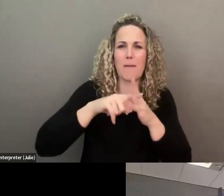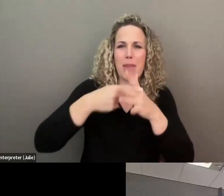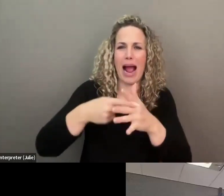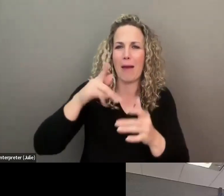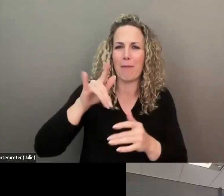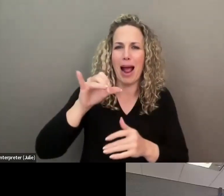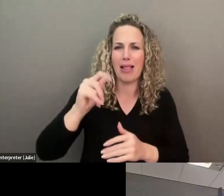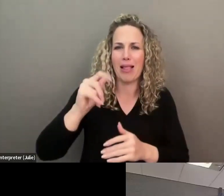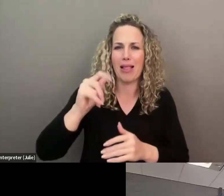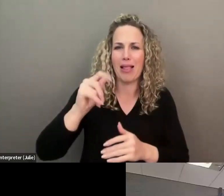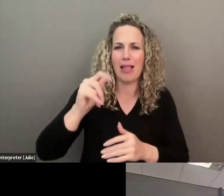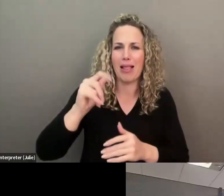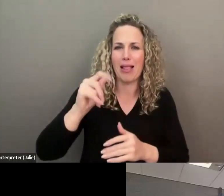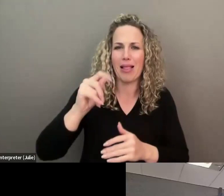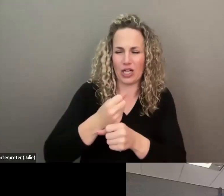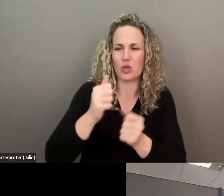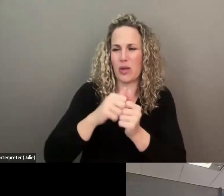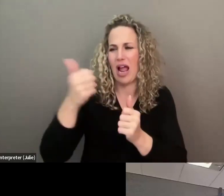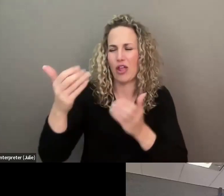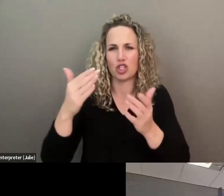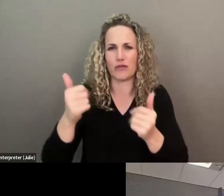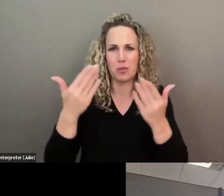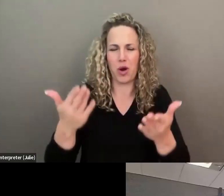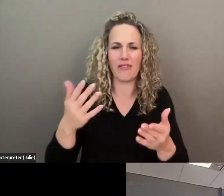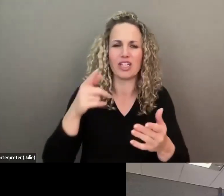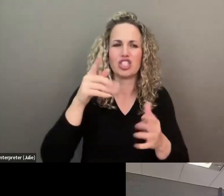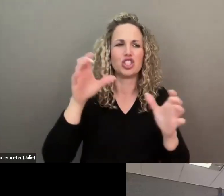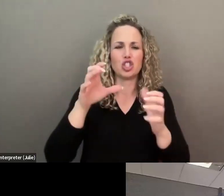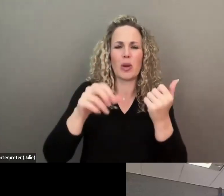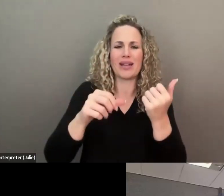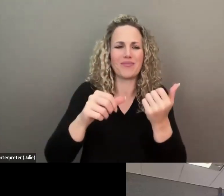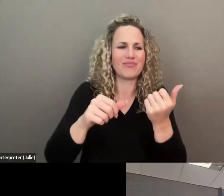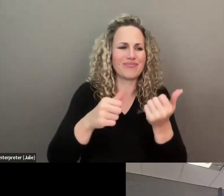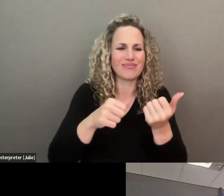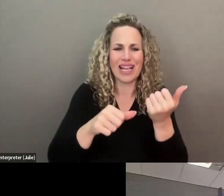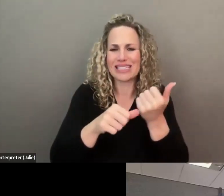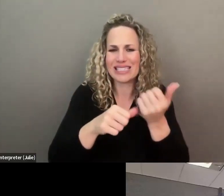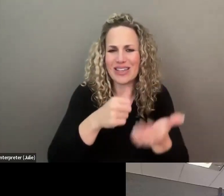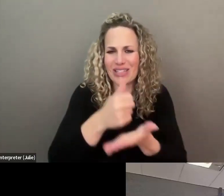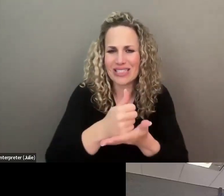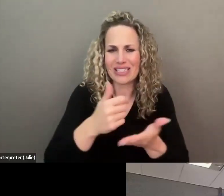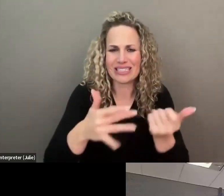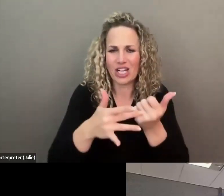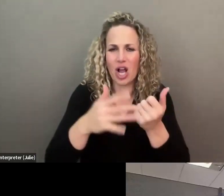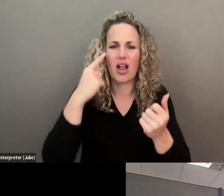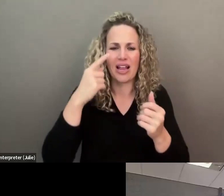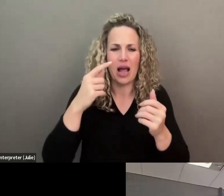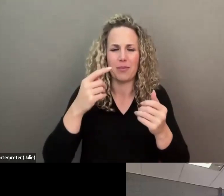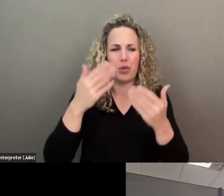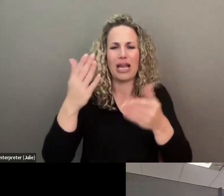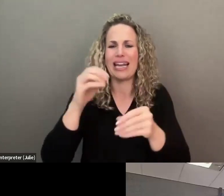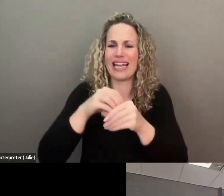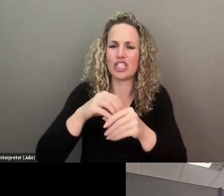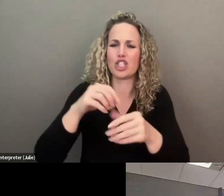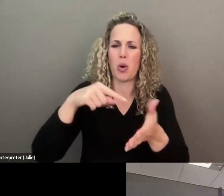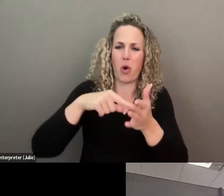with a number of service providers, looking at putting assistive technology into our affordable housing units,